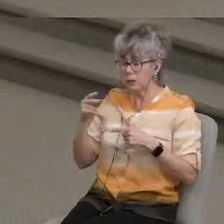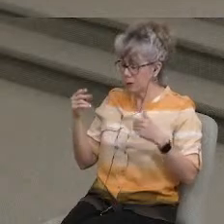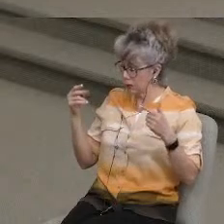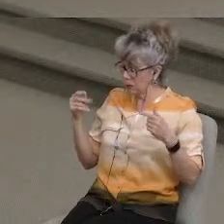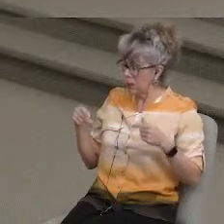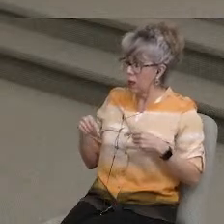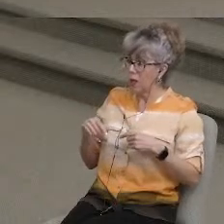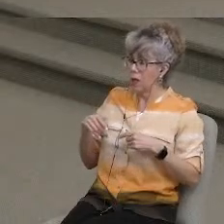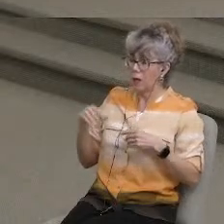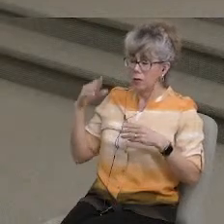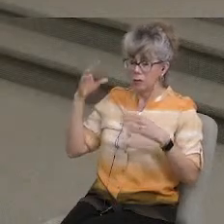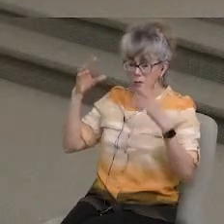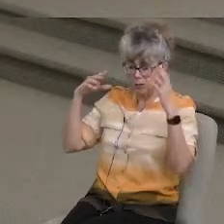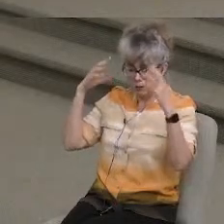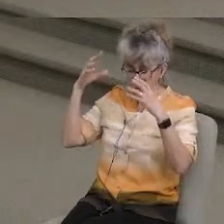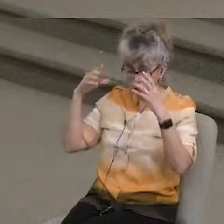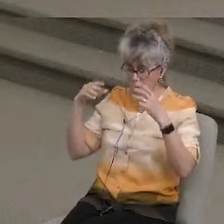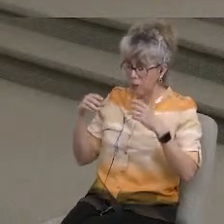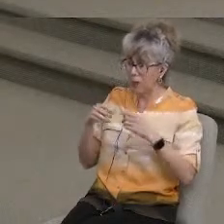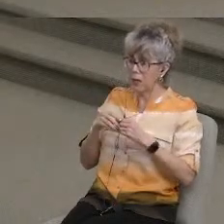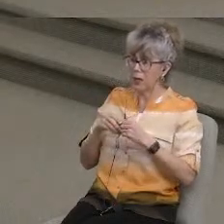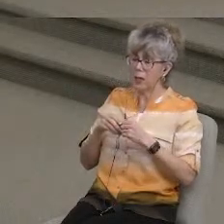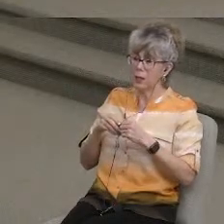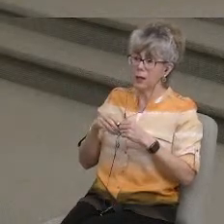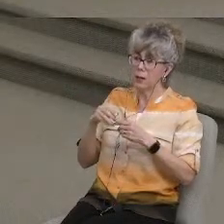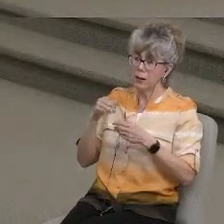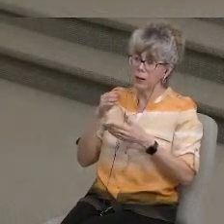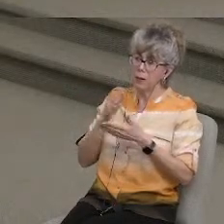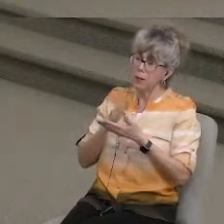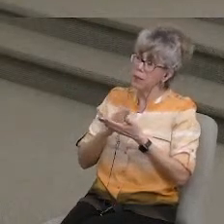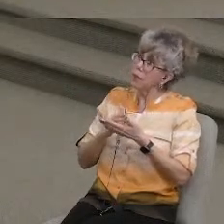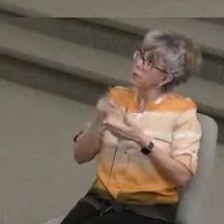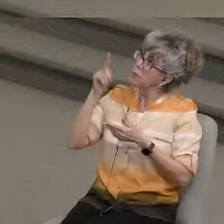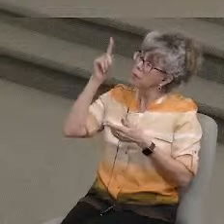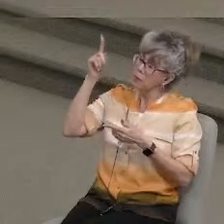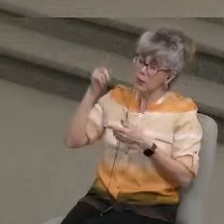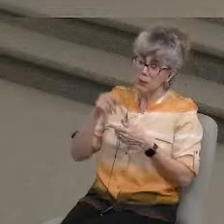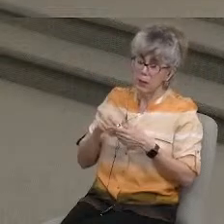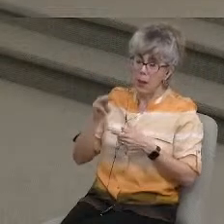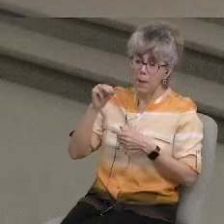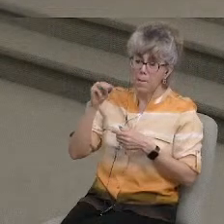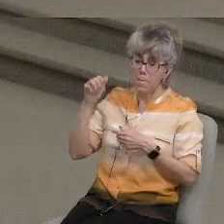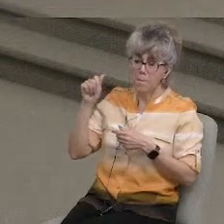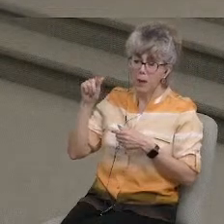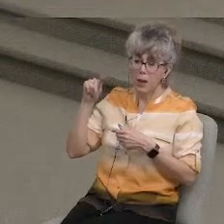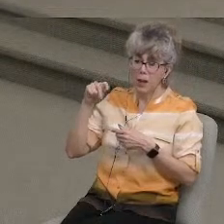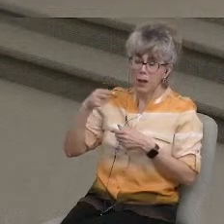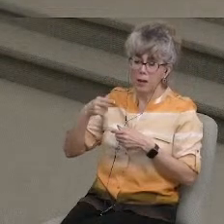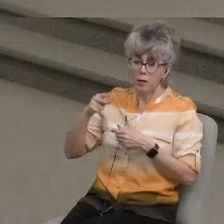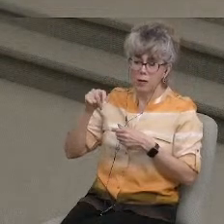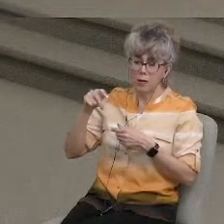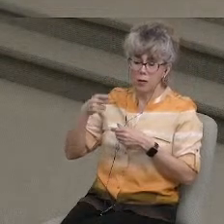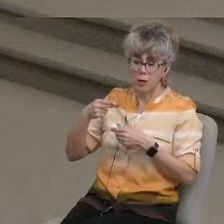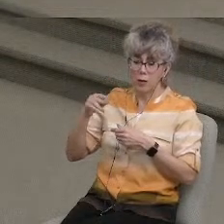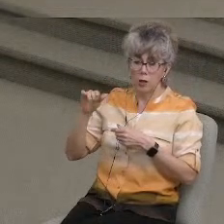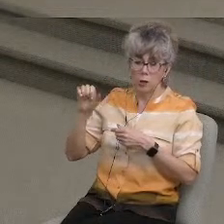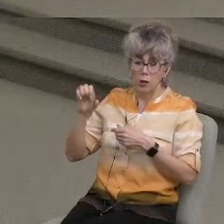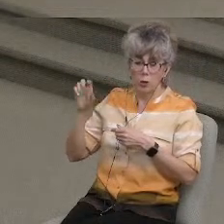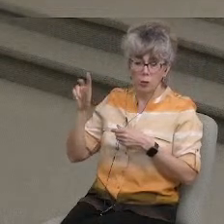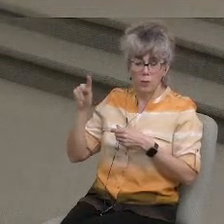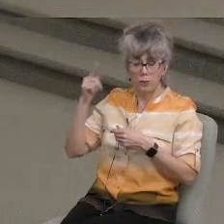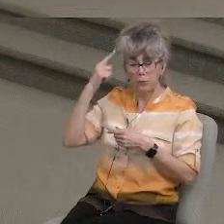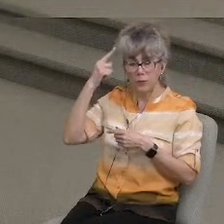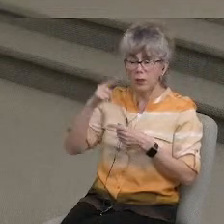piece of Jesus' time on the cross. Matthew chapter 27, Jesus had been through so